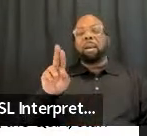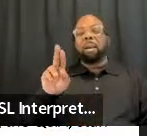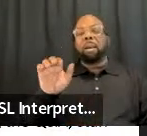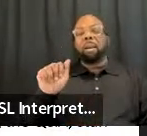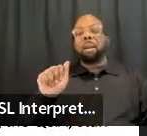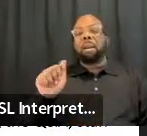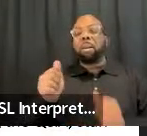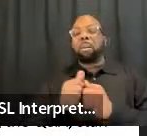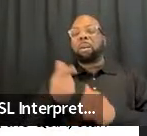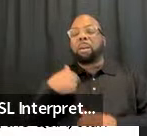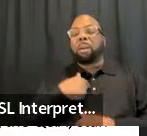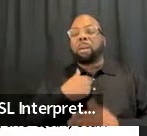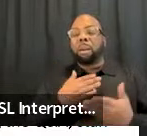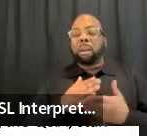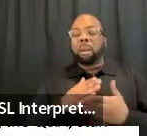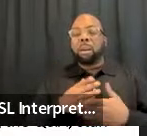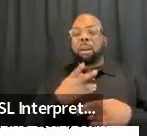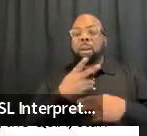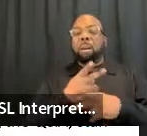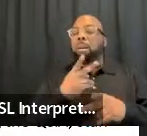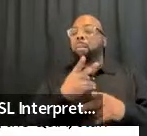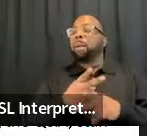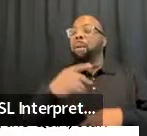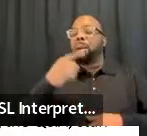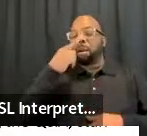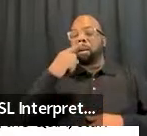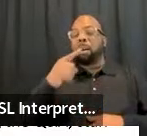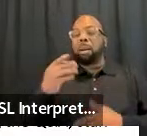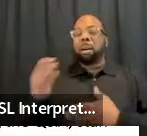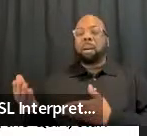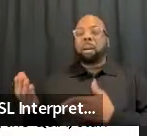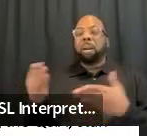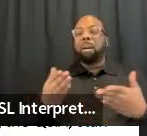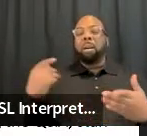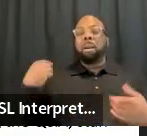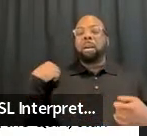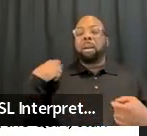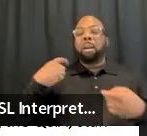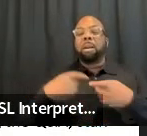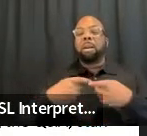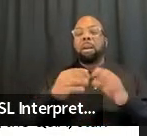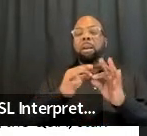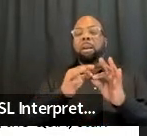All right. Production, would you please bring Spanish interpreter 2